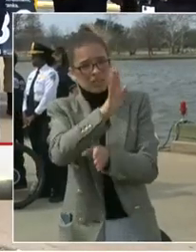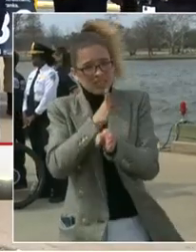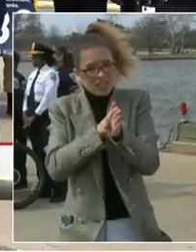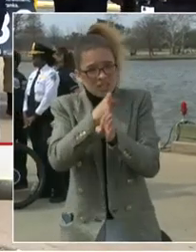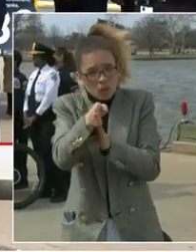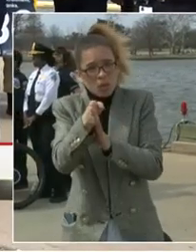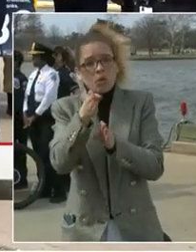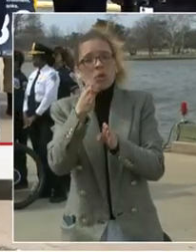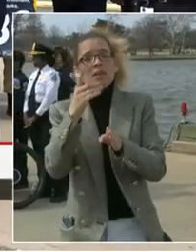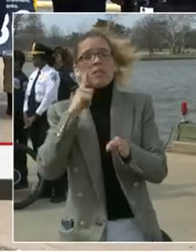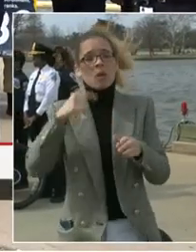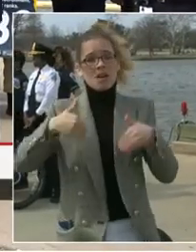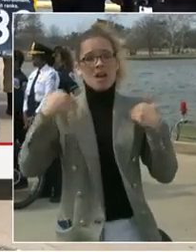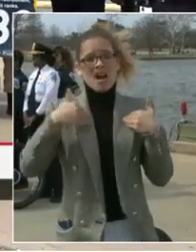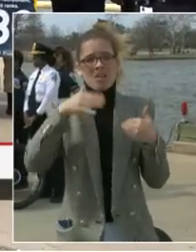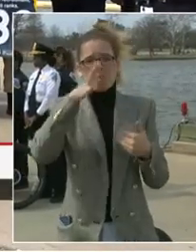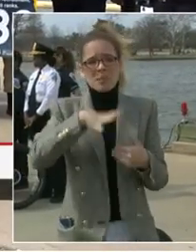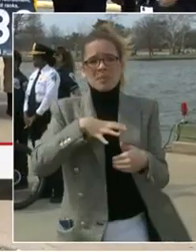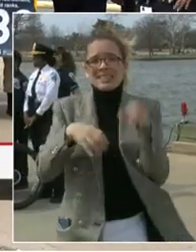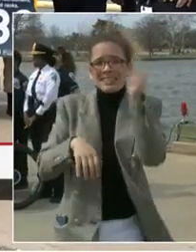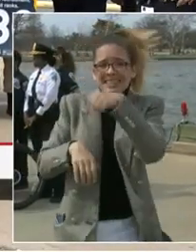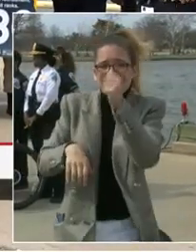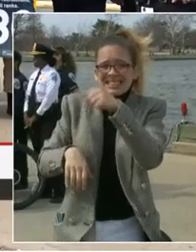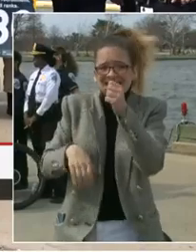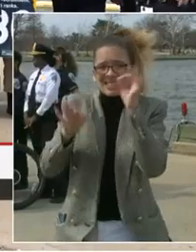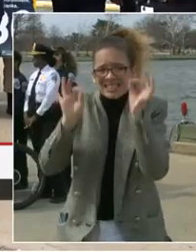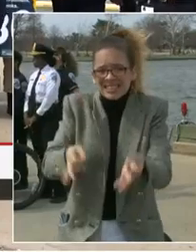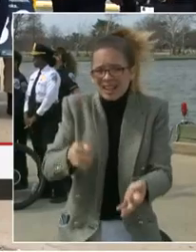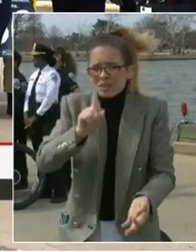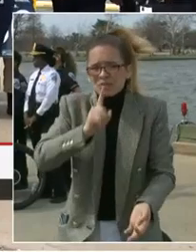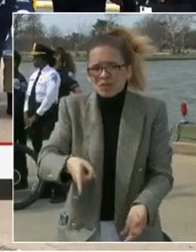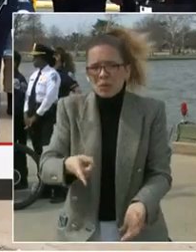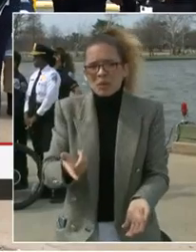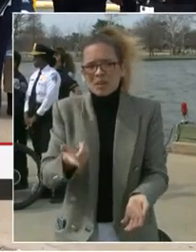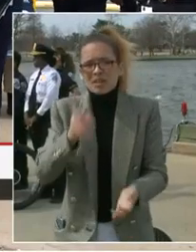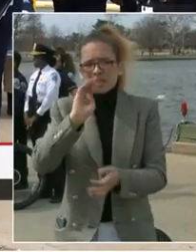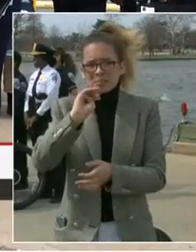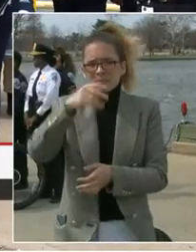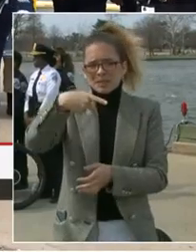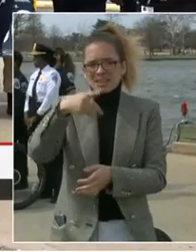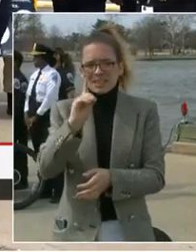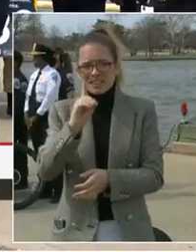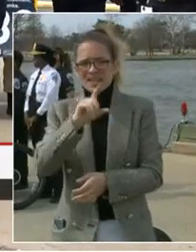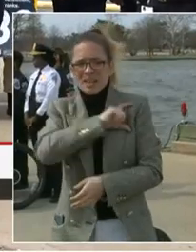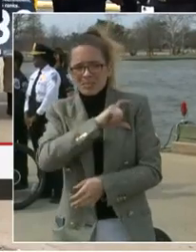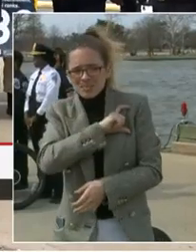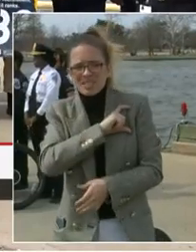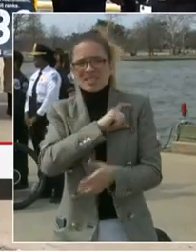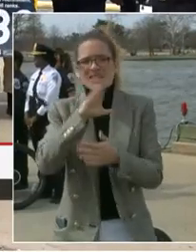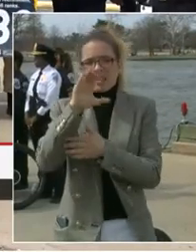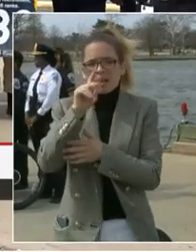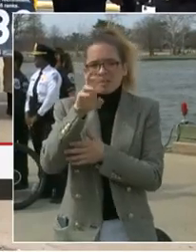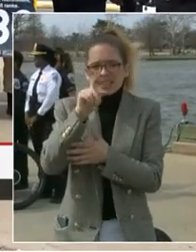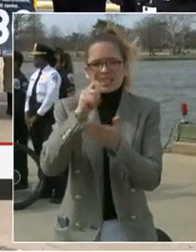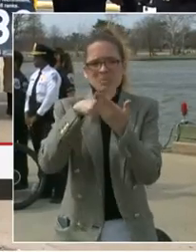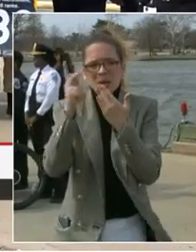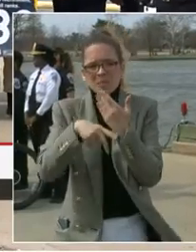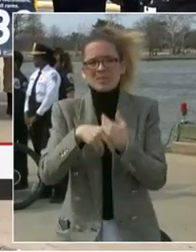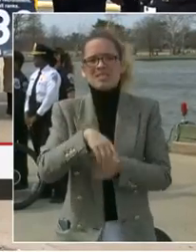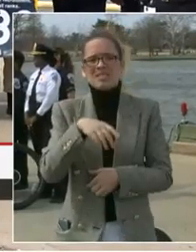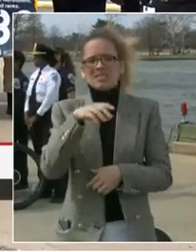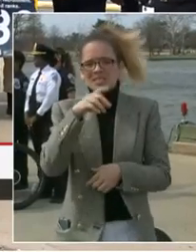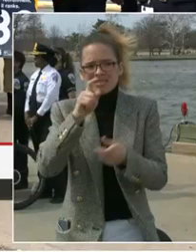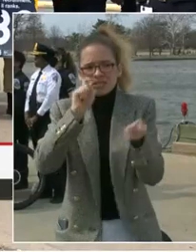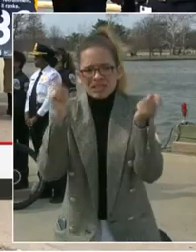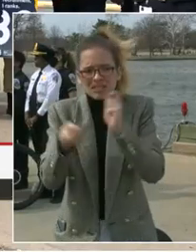MPD? Oh, absolutely. The Metropolitan Police Department Cadet Program and MPD changed the trajectory of